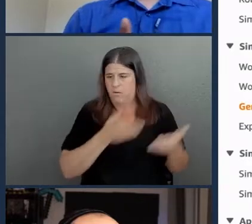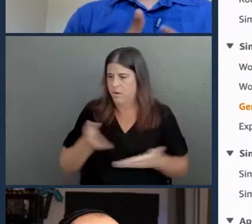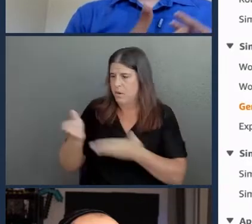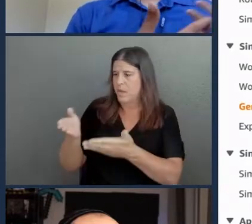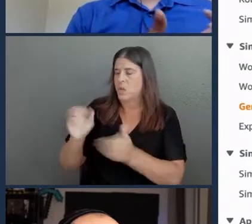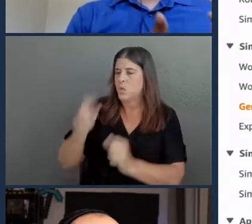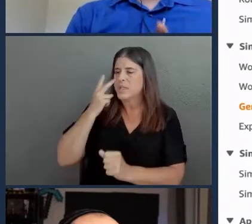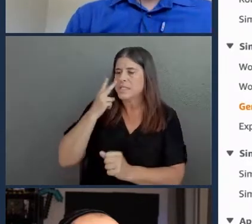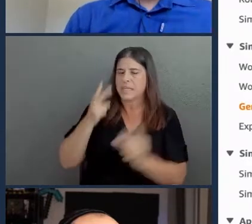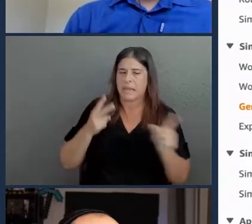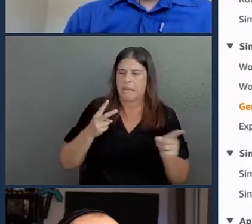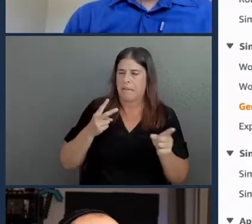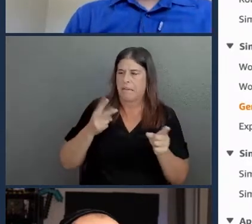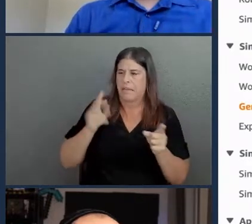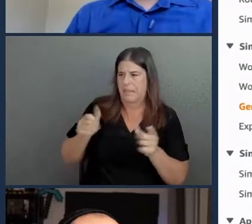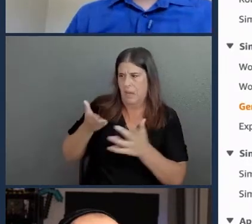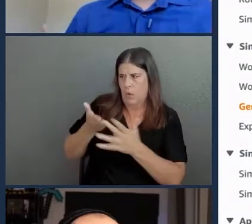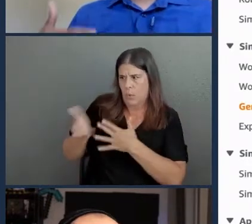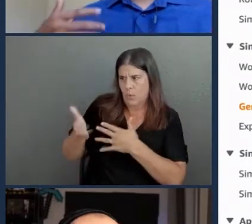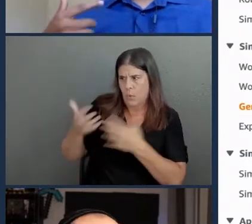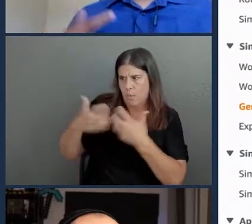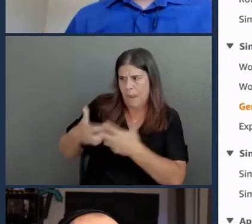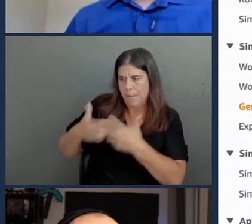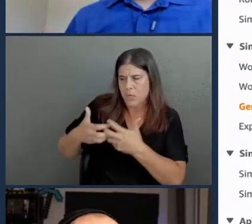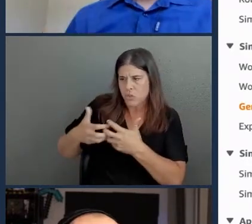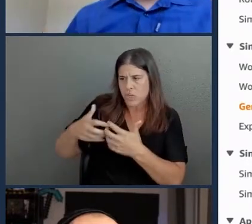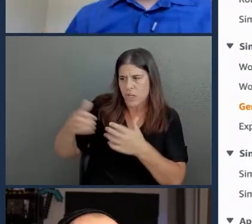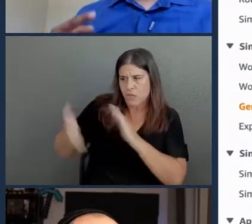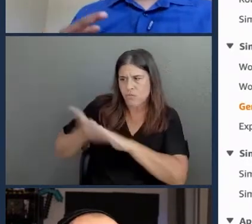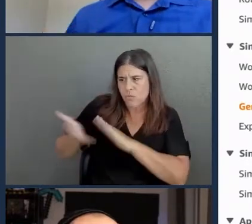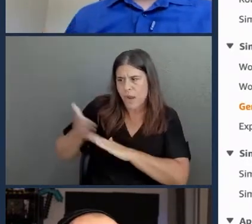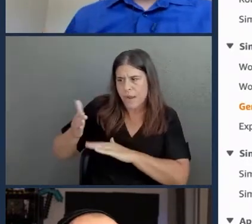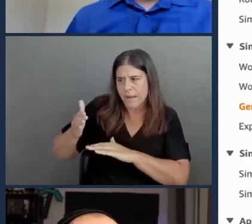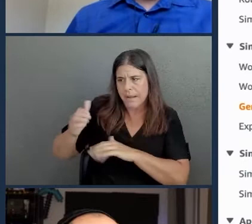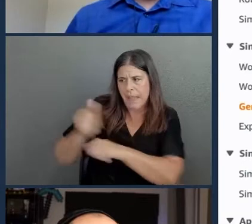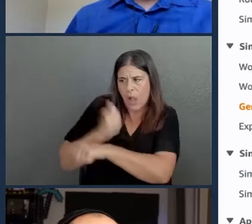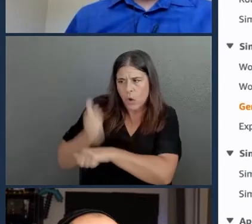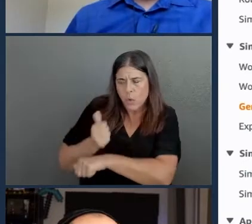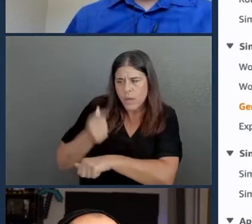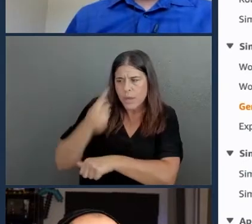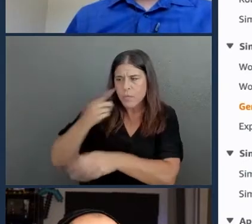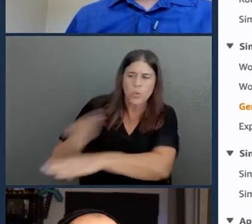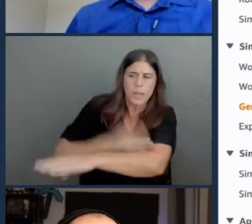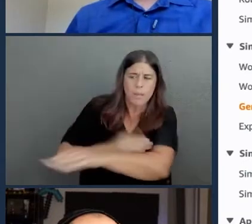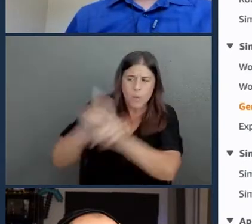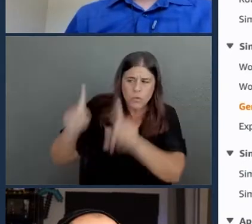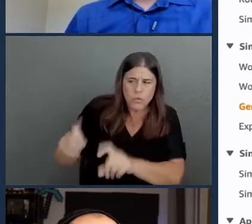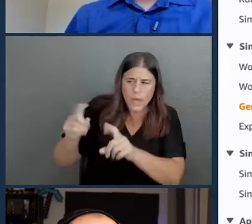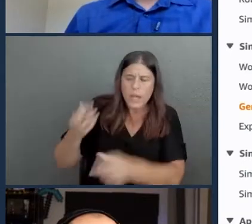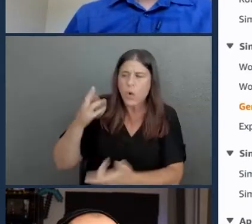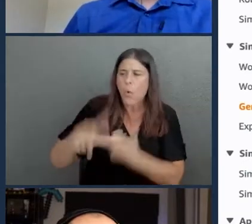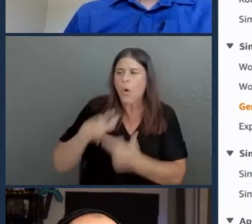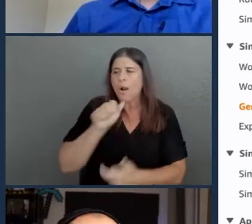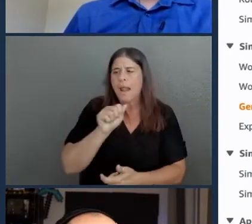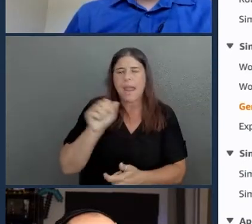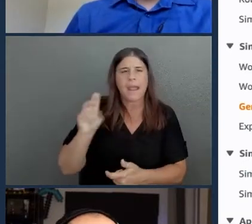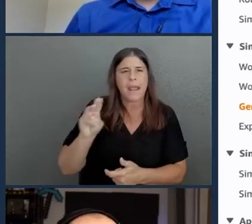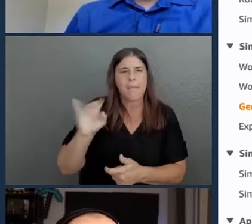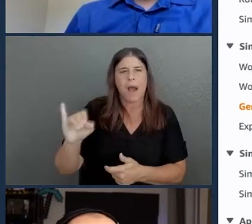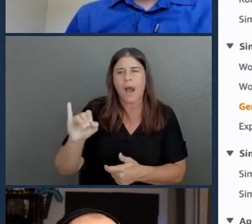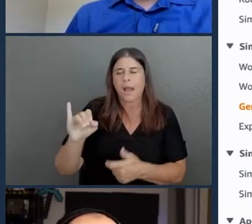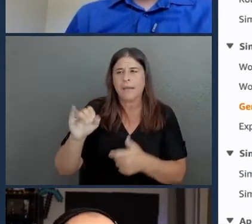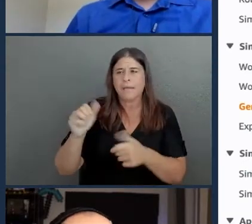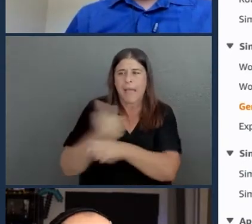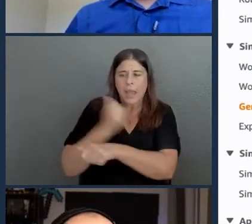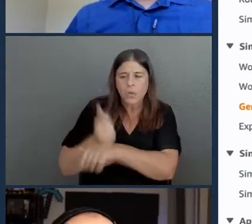see if you can run it through your machine learning algorithm to improve training, test your AI ML algorithms and see if they perform the way